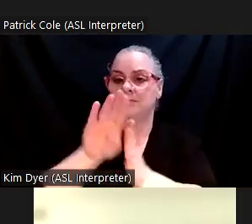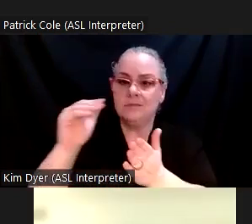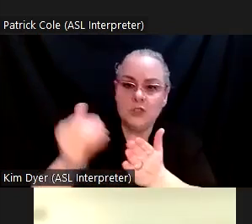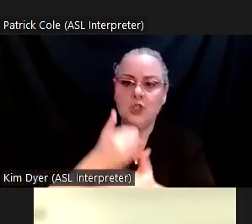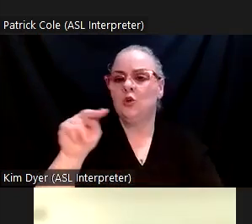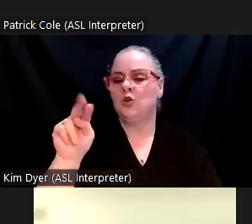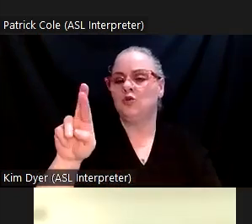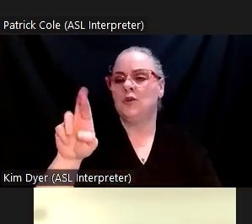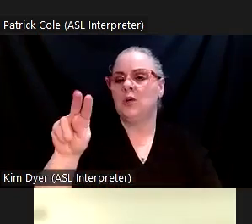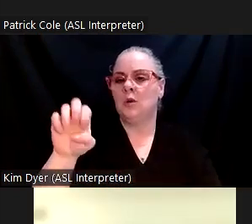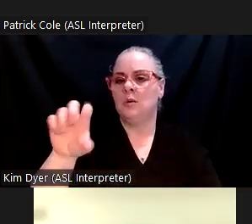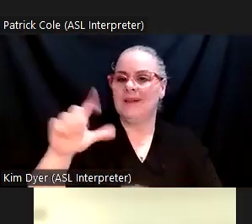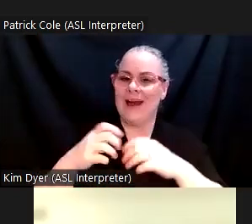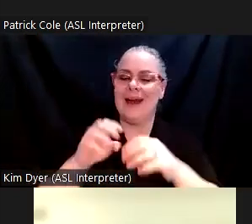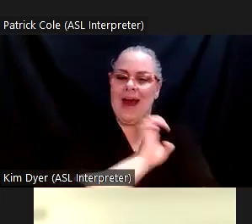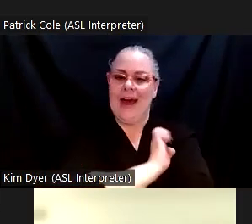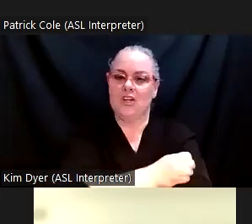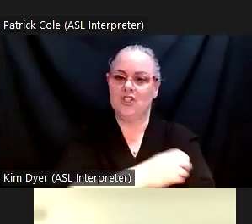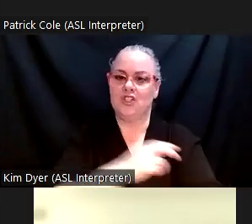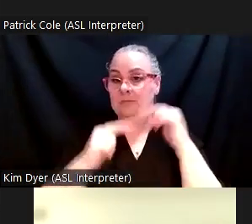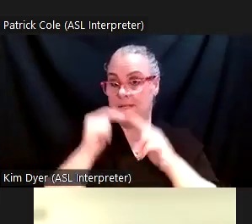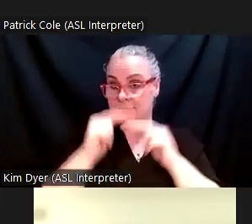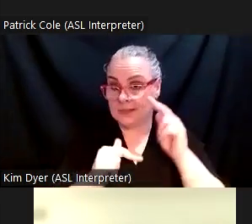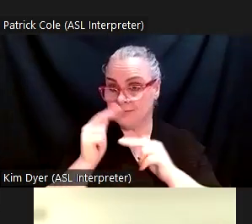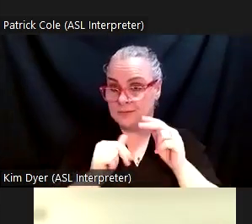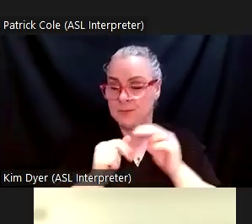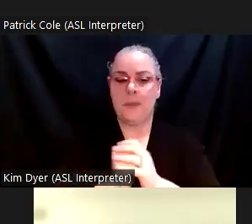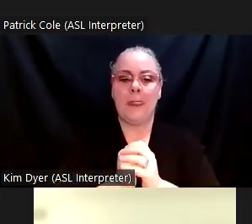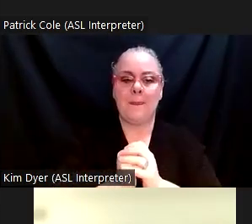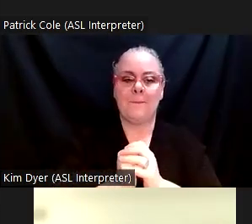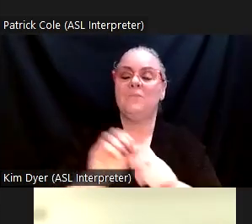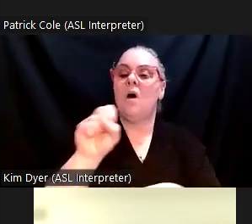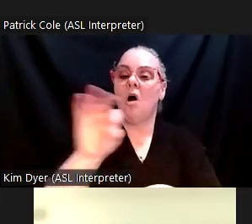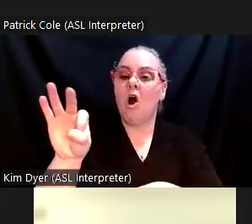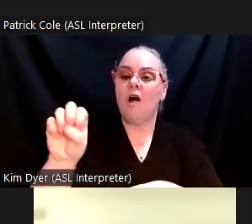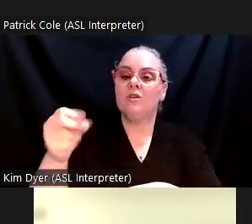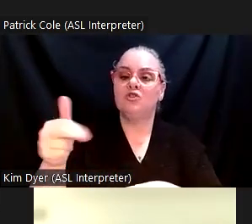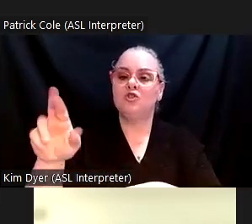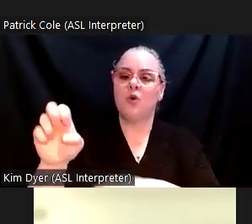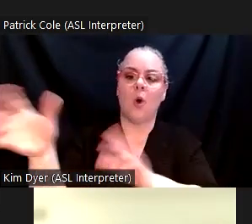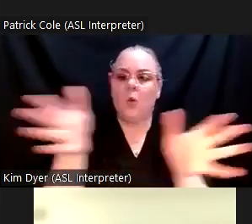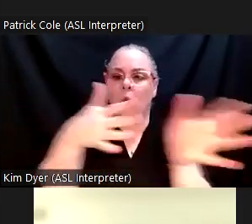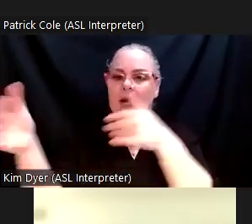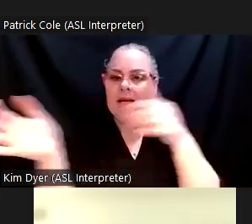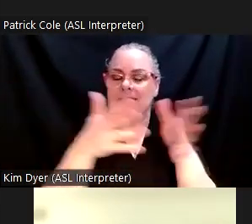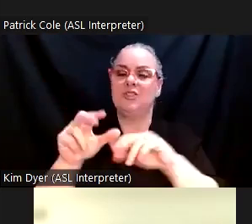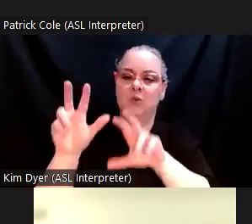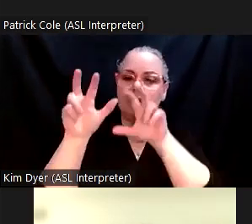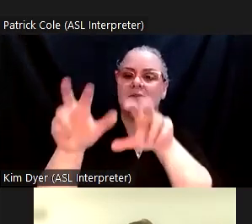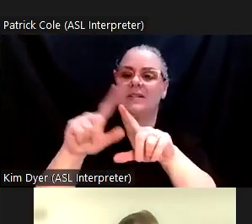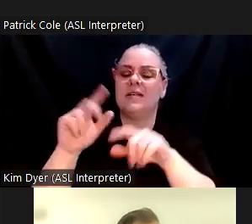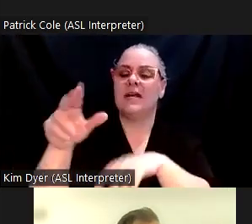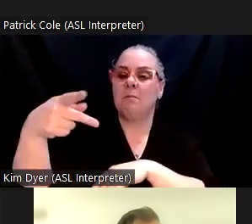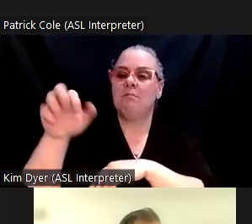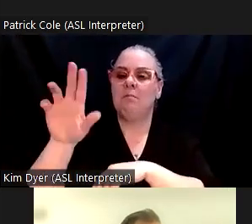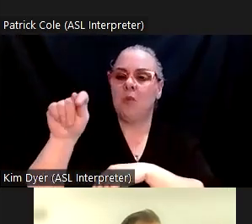energy facilities. And we're particularly looking at accelerating offshore wind development by way of investing in port infrastructure